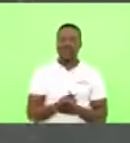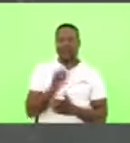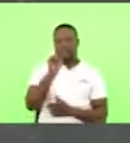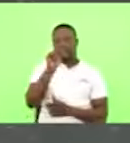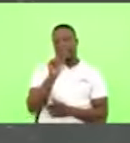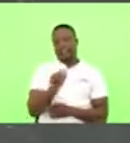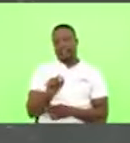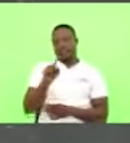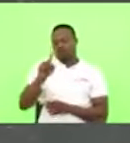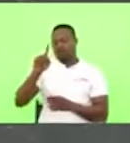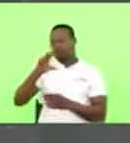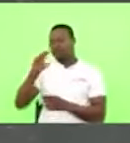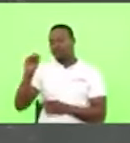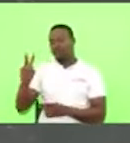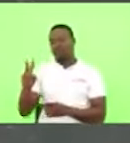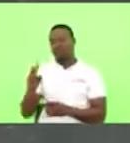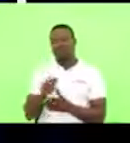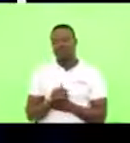verse